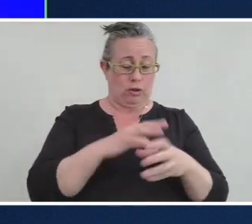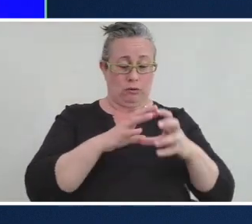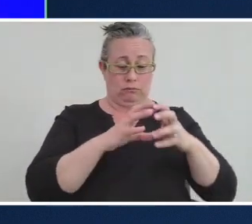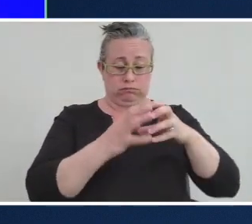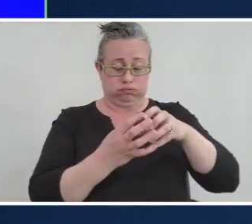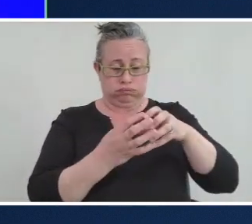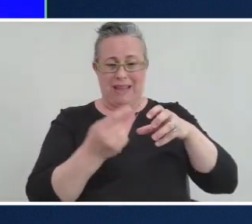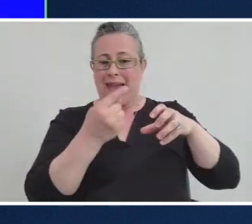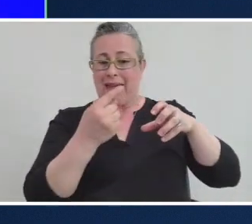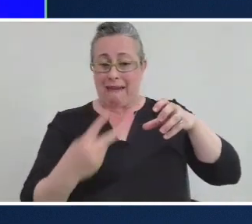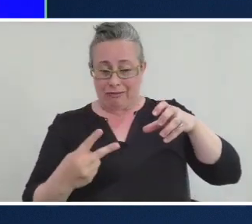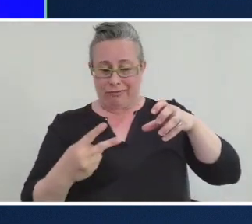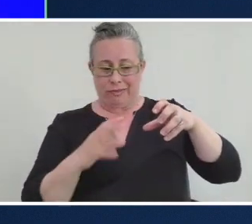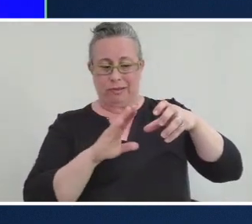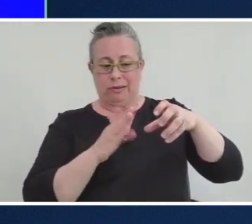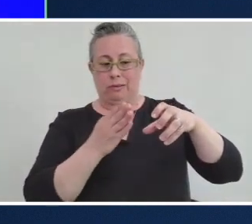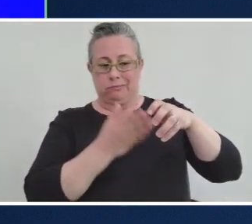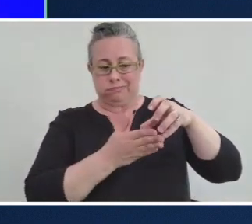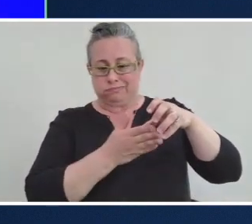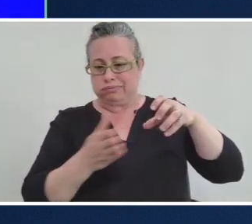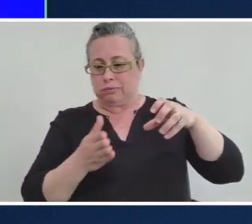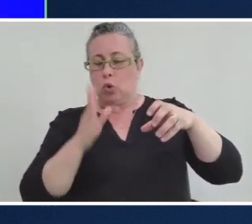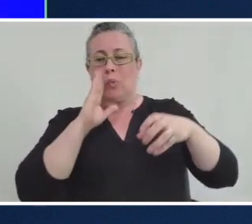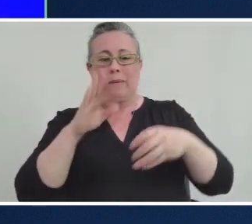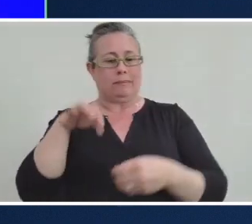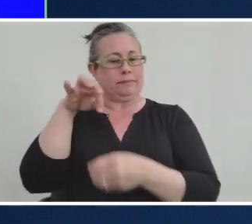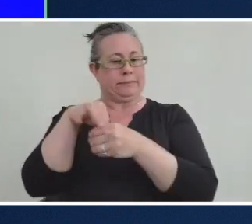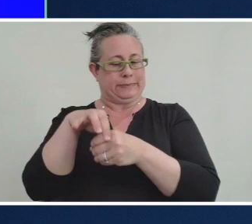ballots. At the same time,